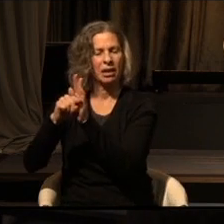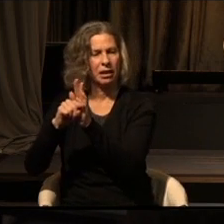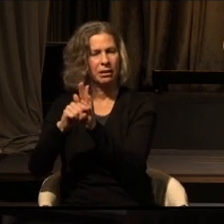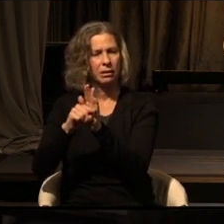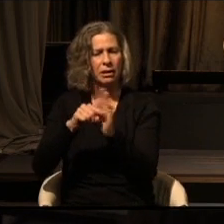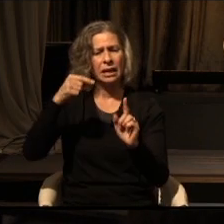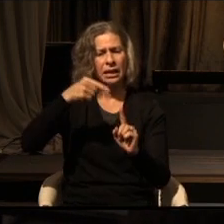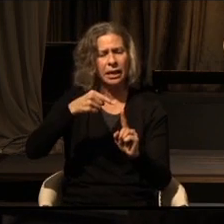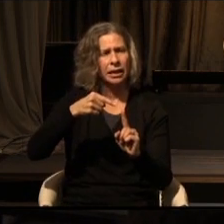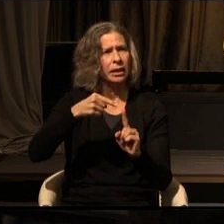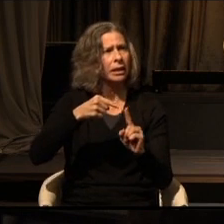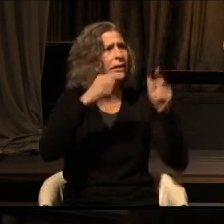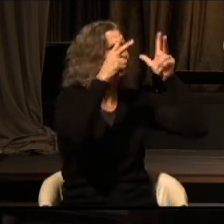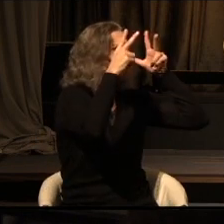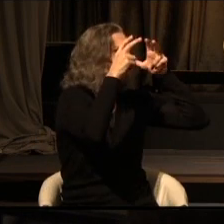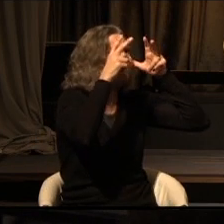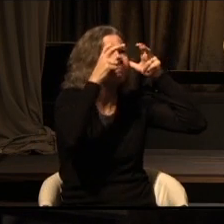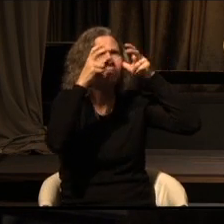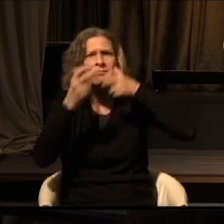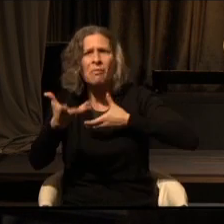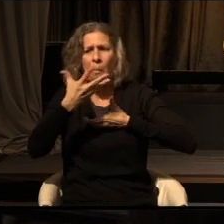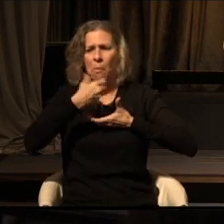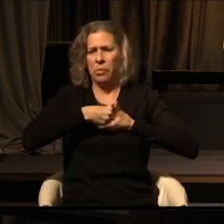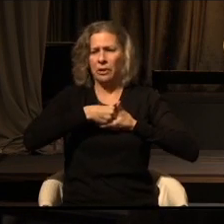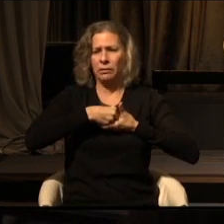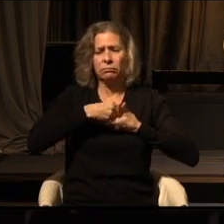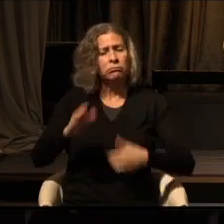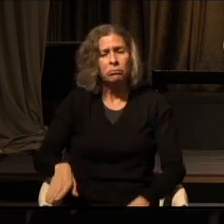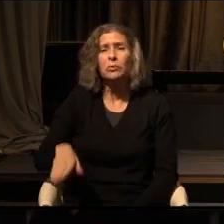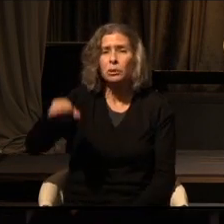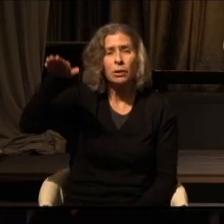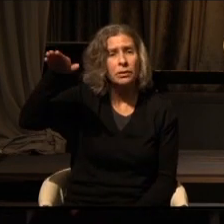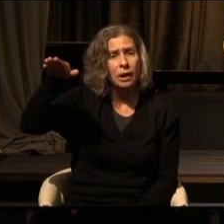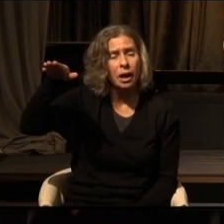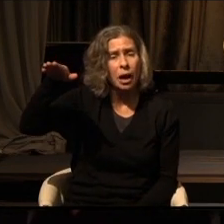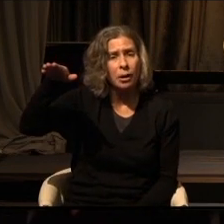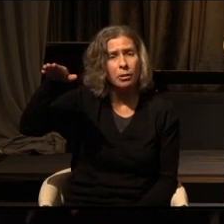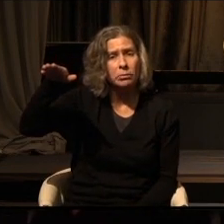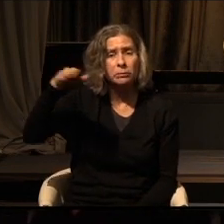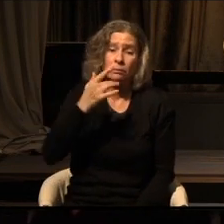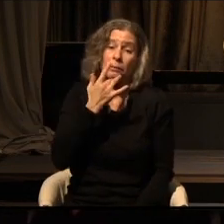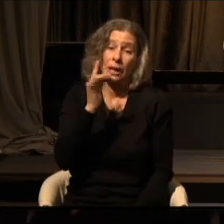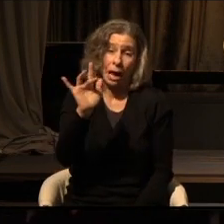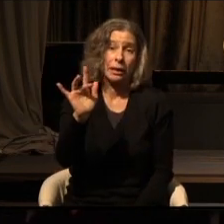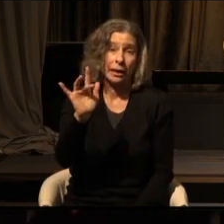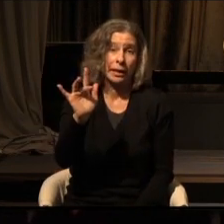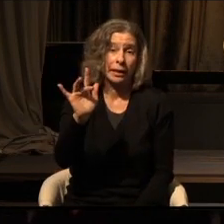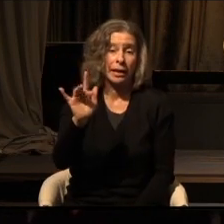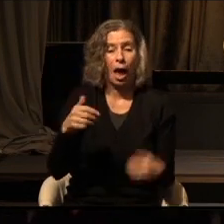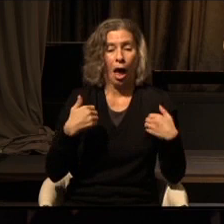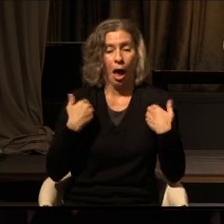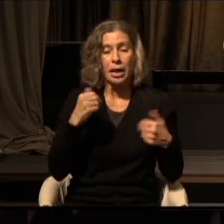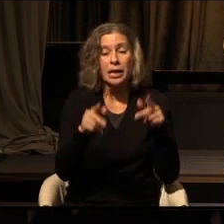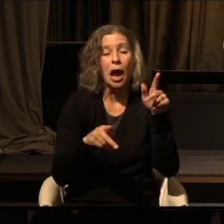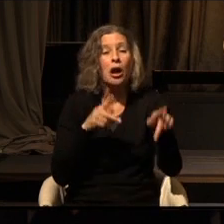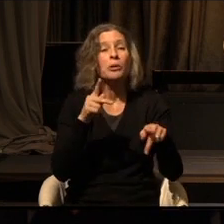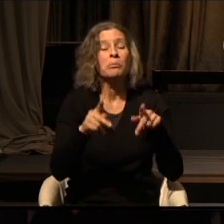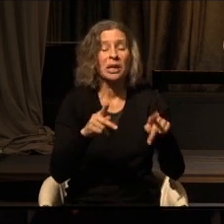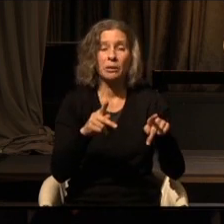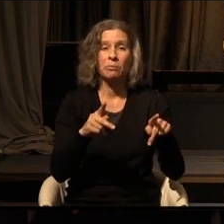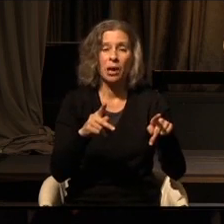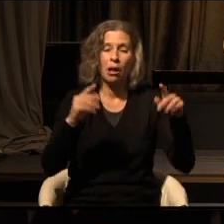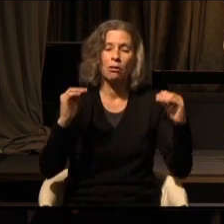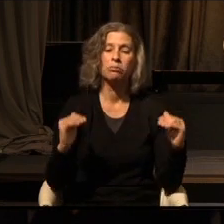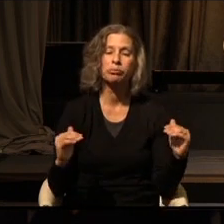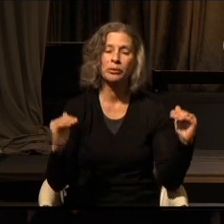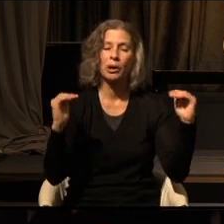he has to grow up on. But he does grow up. Fortunately, many of our young people walk on to the next